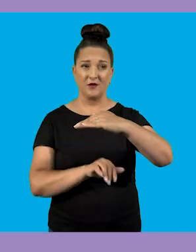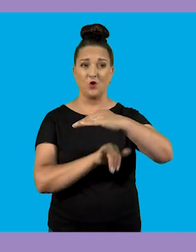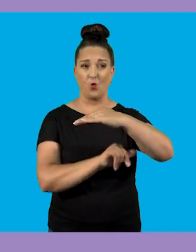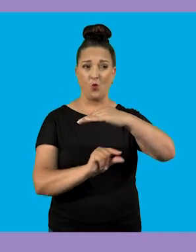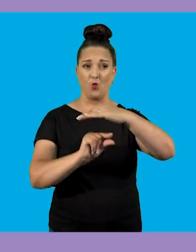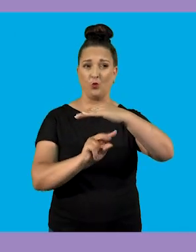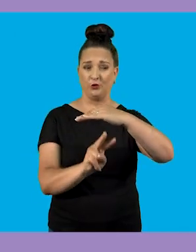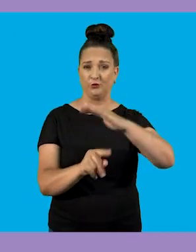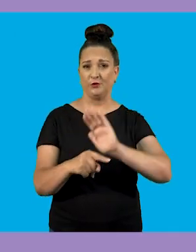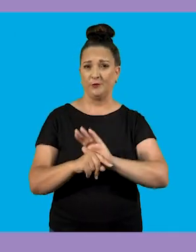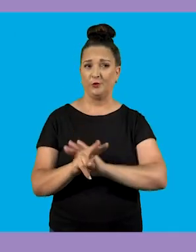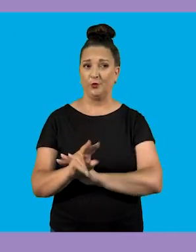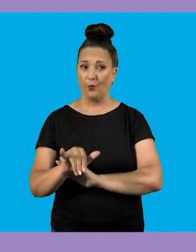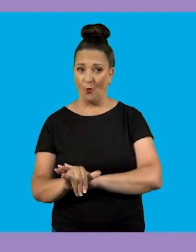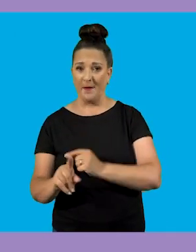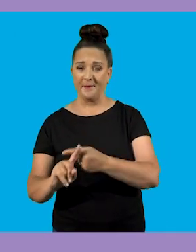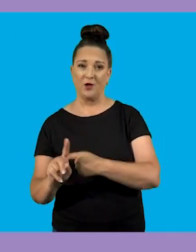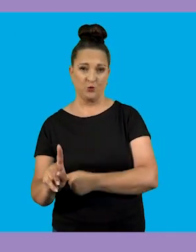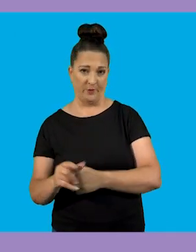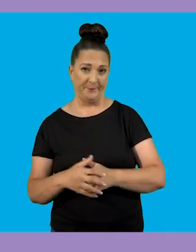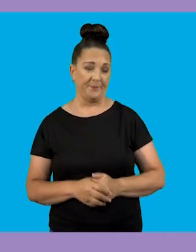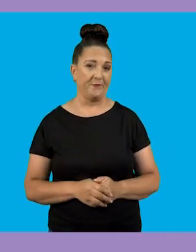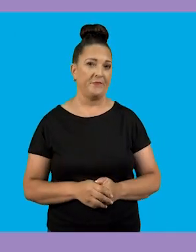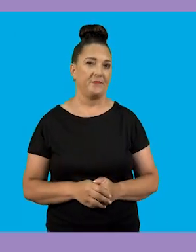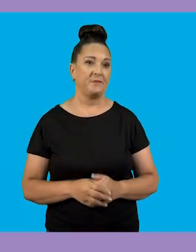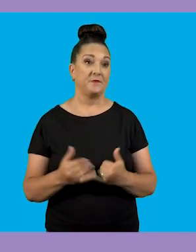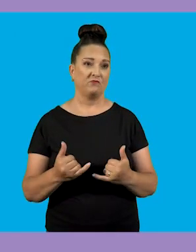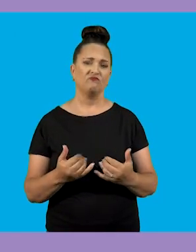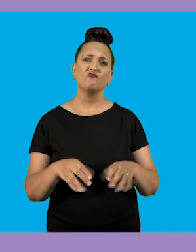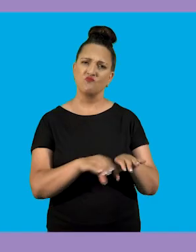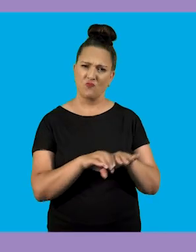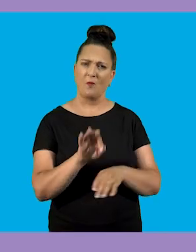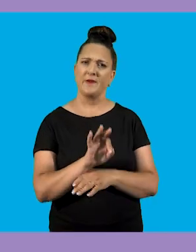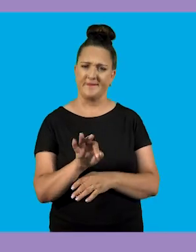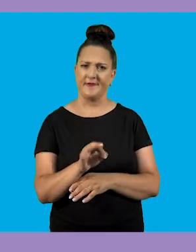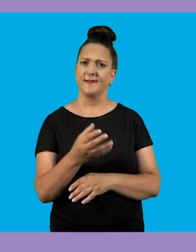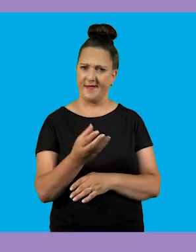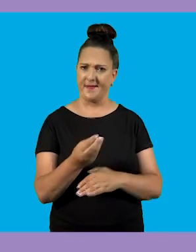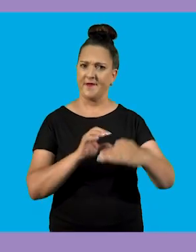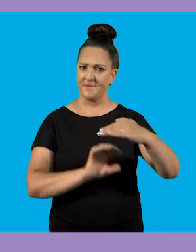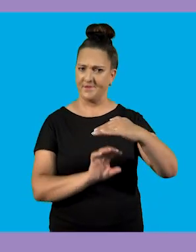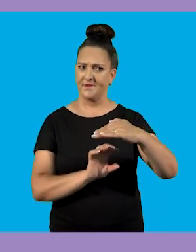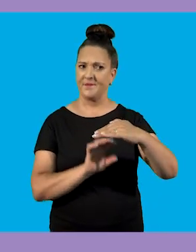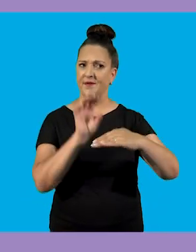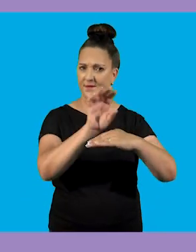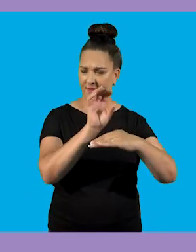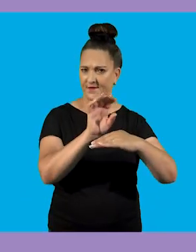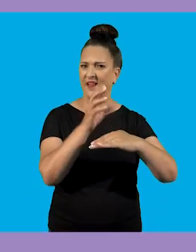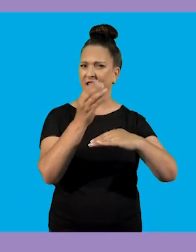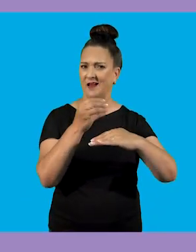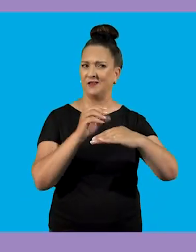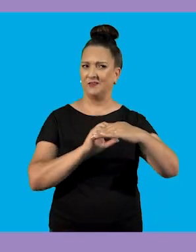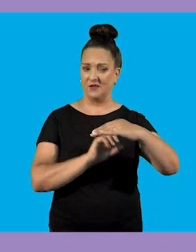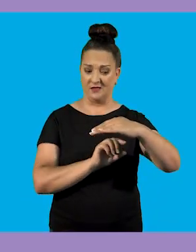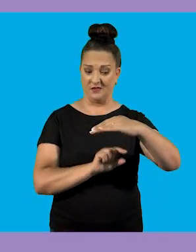by y squared minus 2y plus 1. We have a common factor at the numerator, and we have